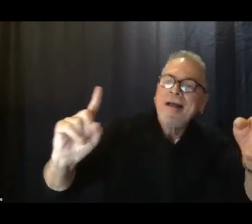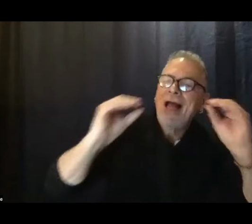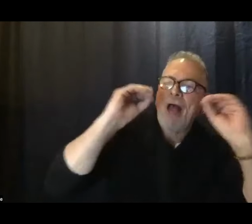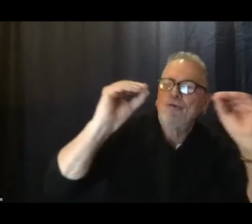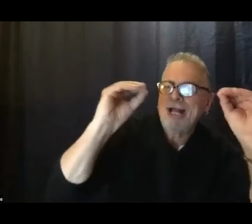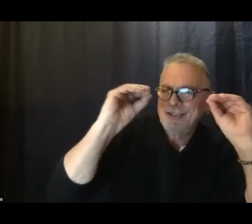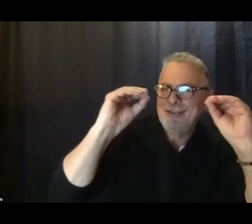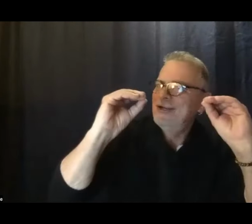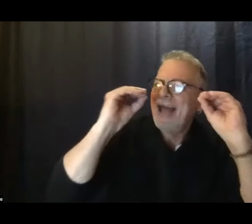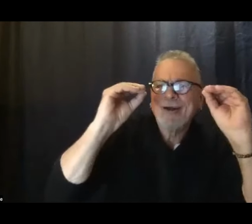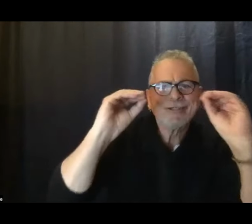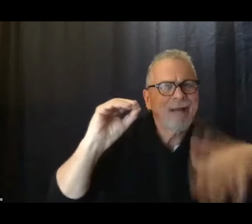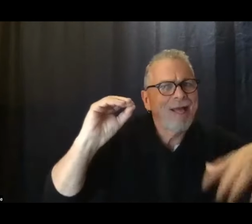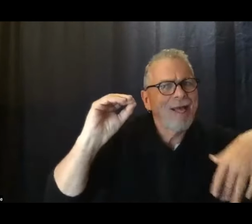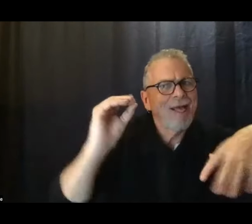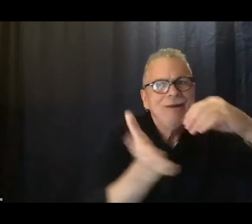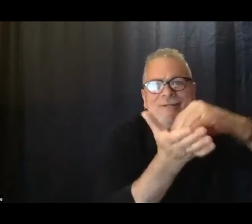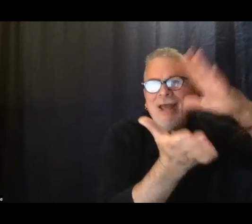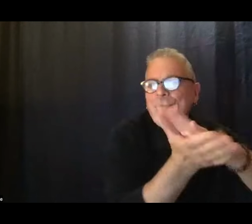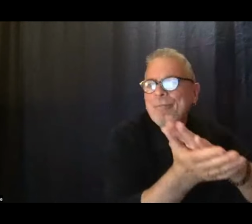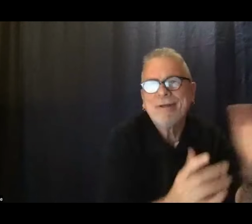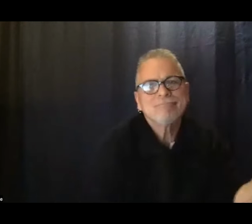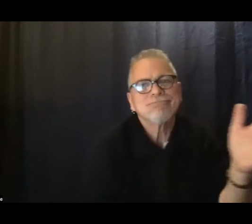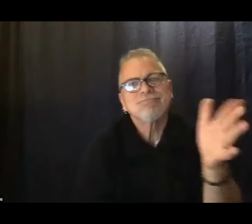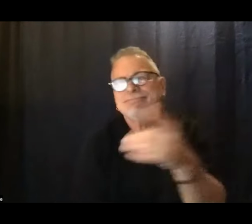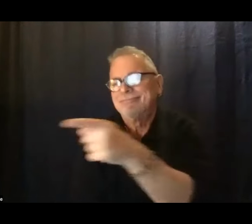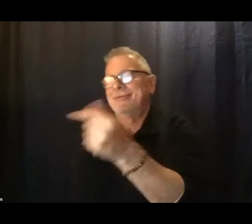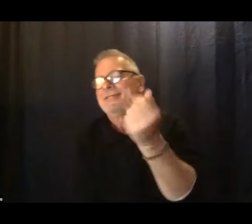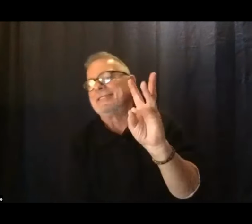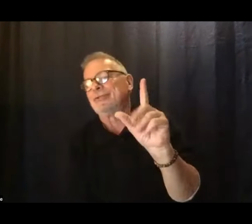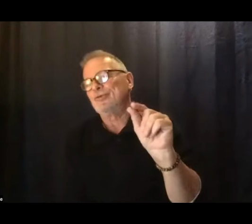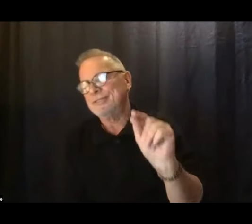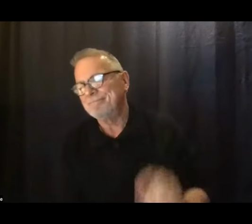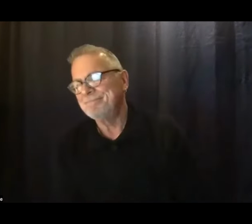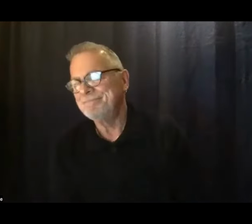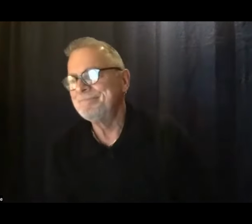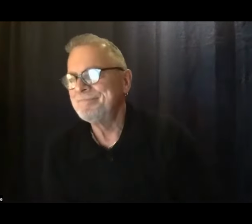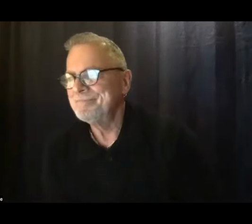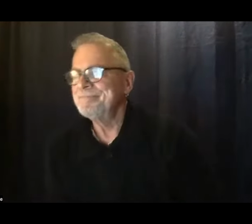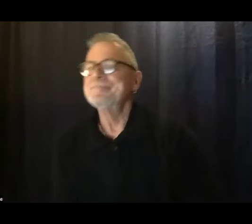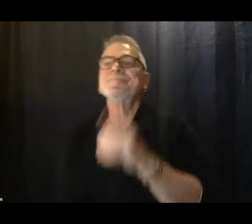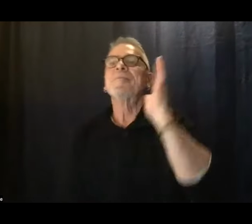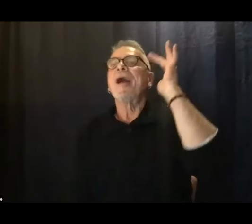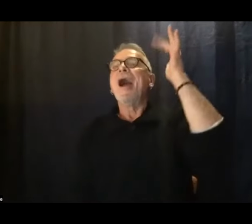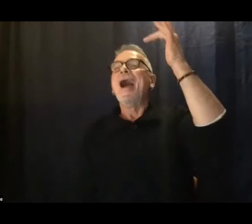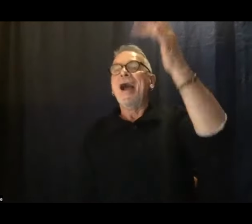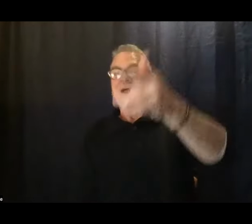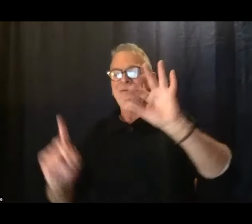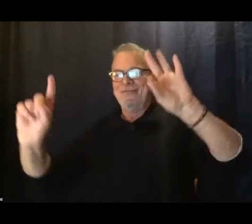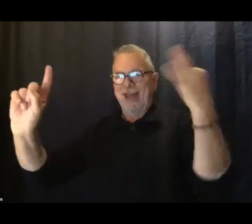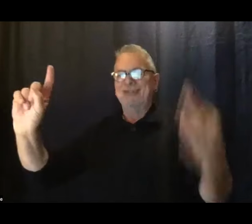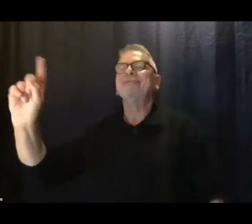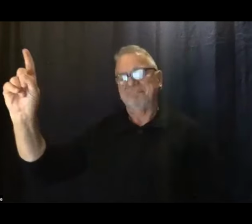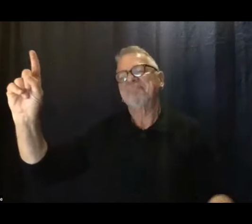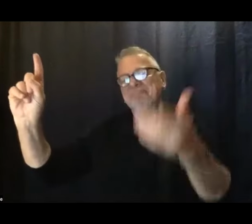that did not exist. It wasn't until that education component of 1620 with the documentation that